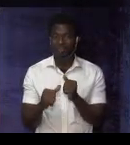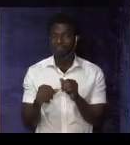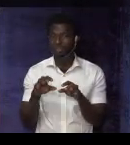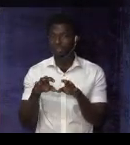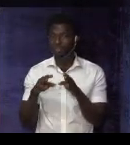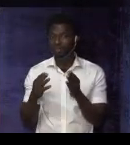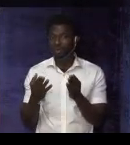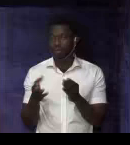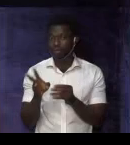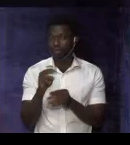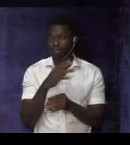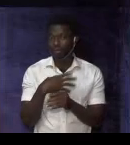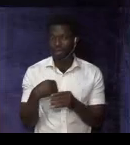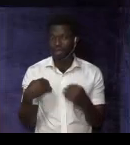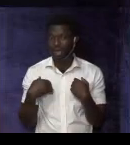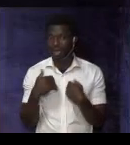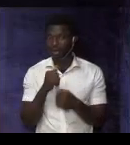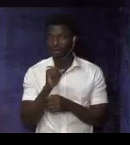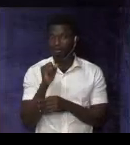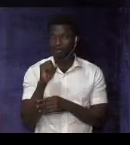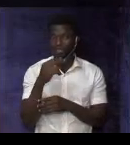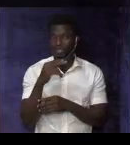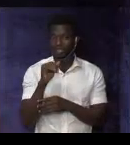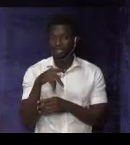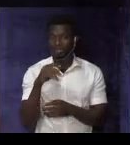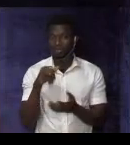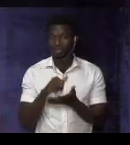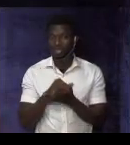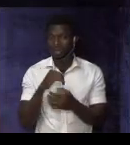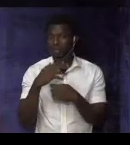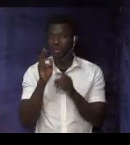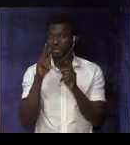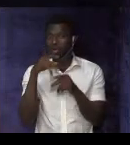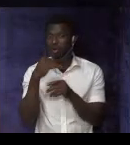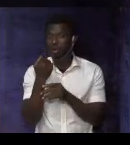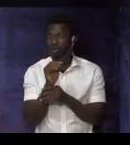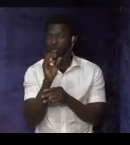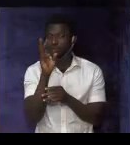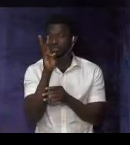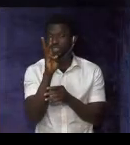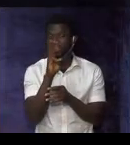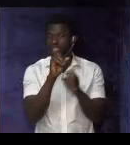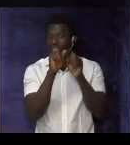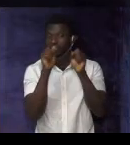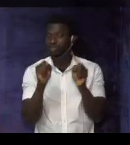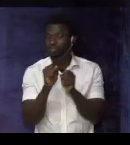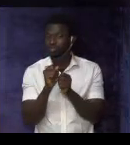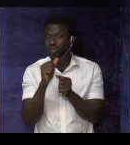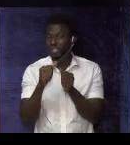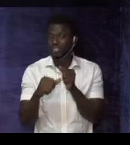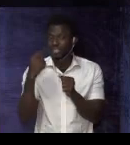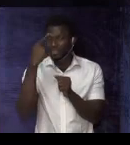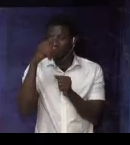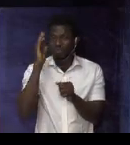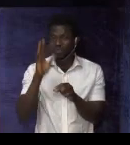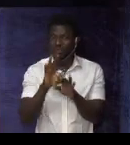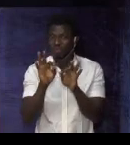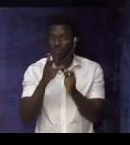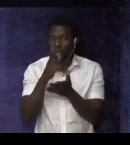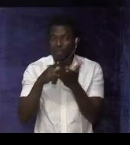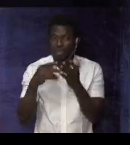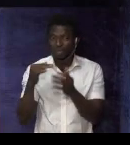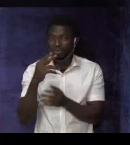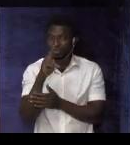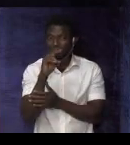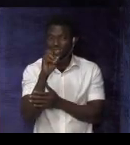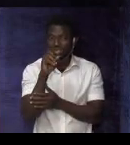that form the cube. We just open them up and we have a shape that is made up of 6 squares exactly. So each face will form part